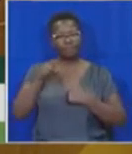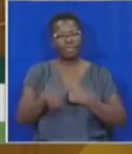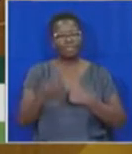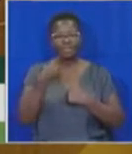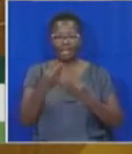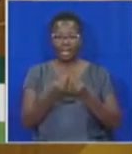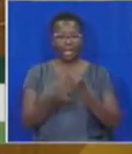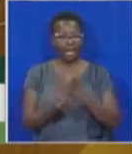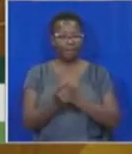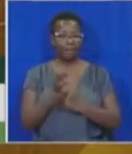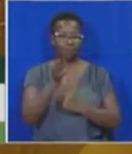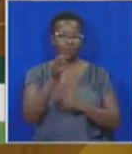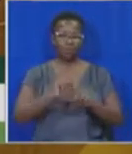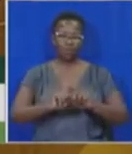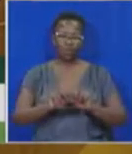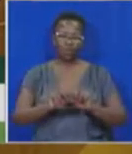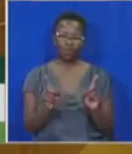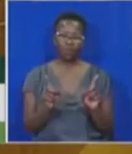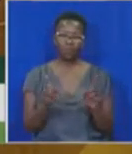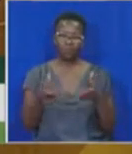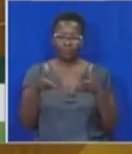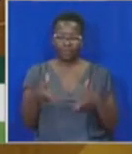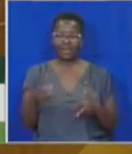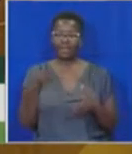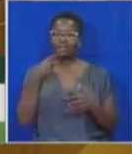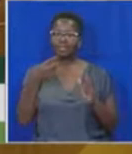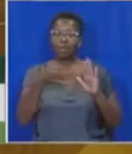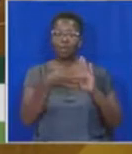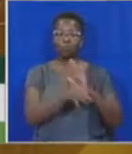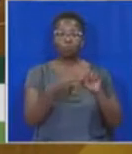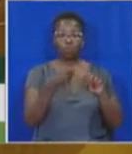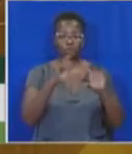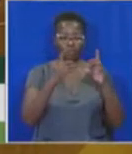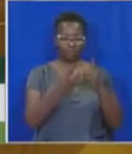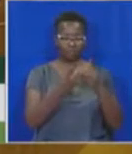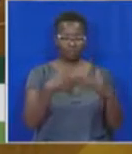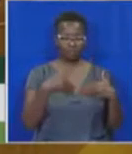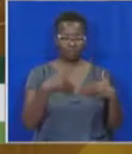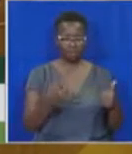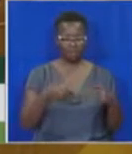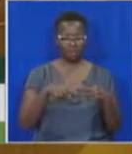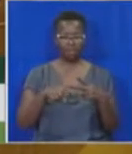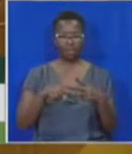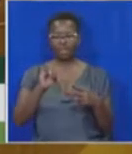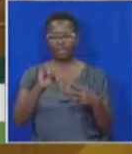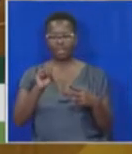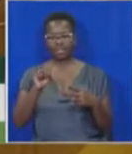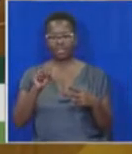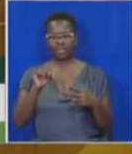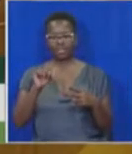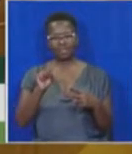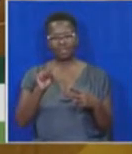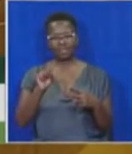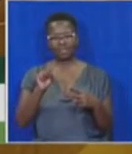like this ever happens again. The decision to terminate a contract between the Department of Health and Life ACDP, a service provider